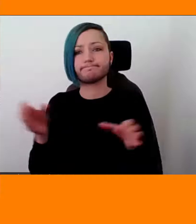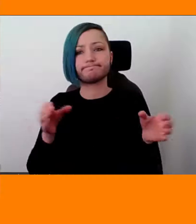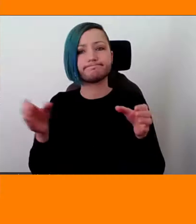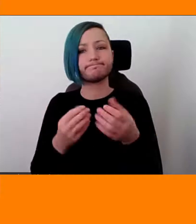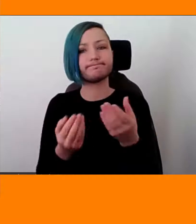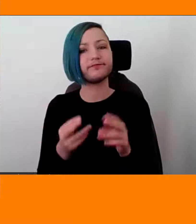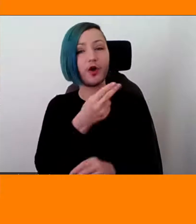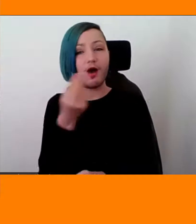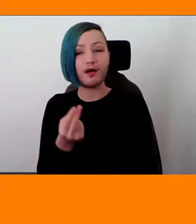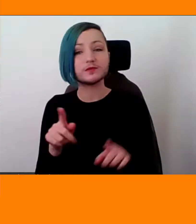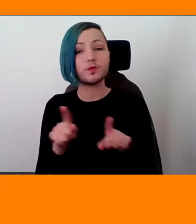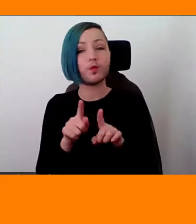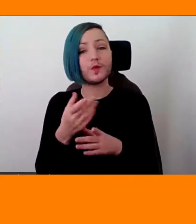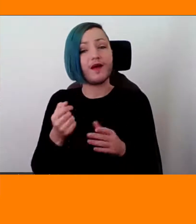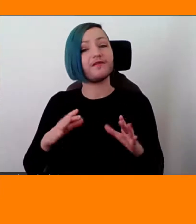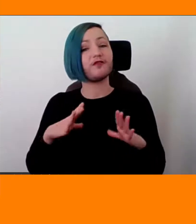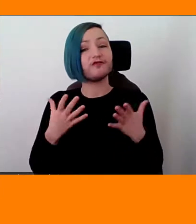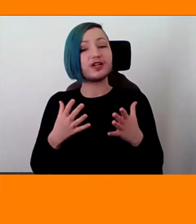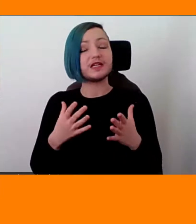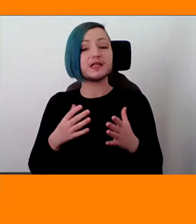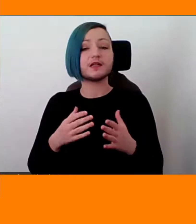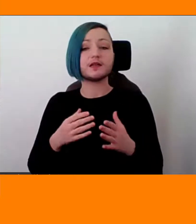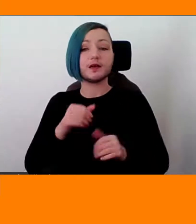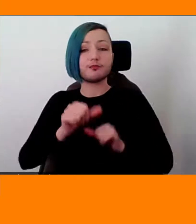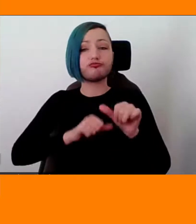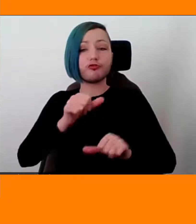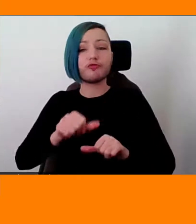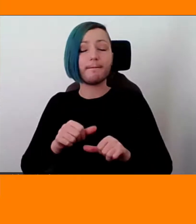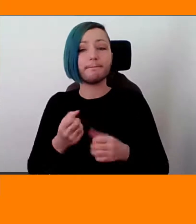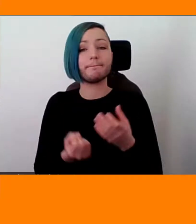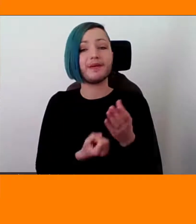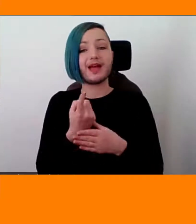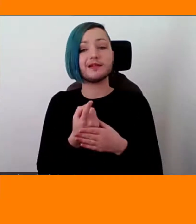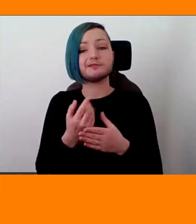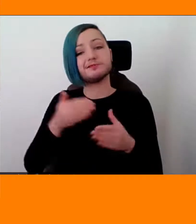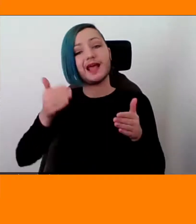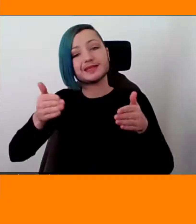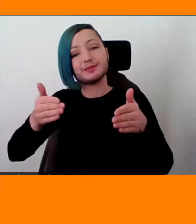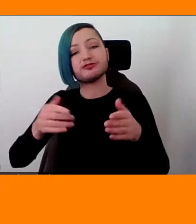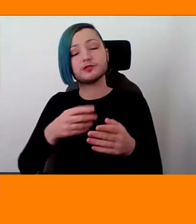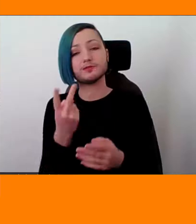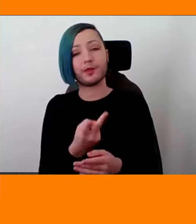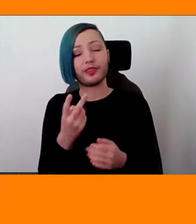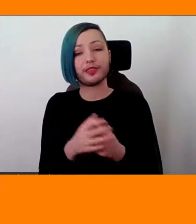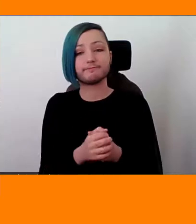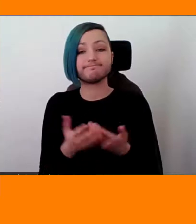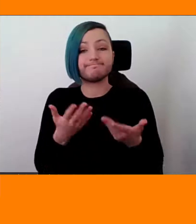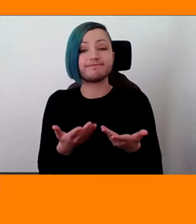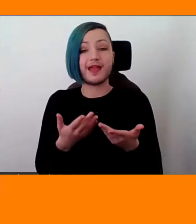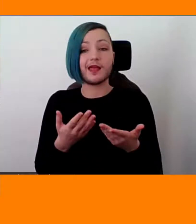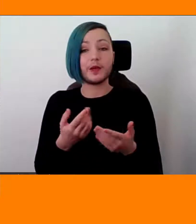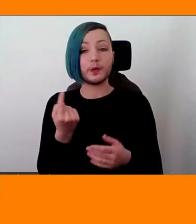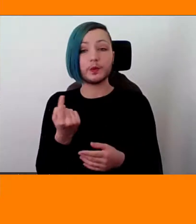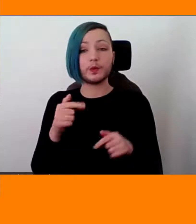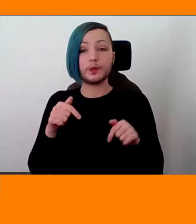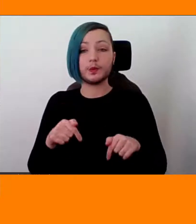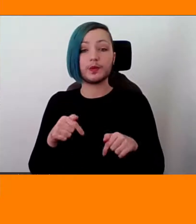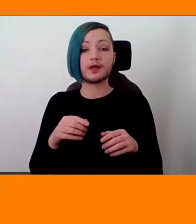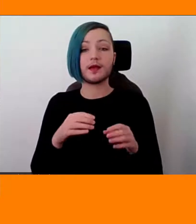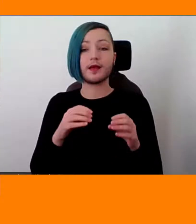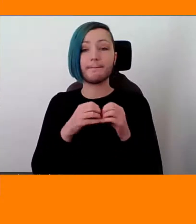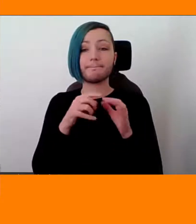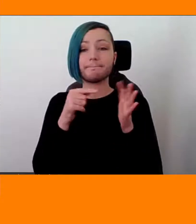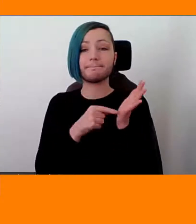free public programme of exhibitions and events. We are joined today by Betty Brown from QTAC